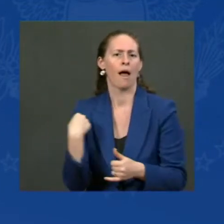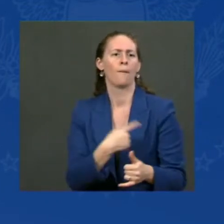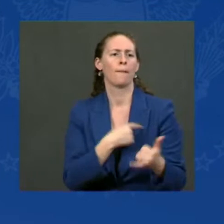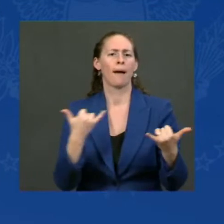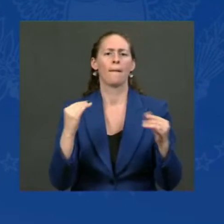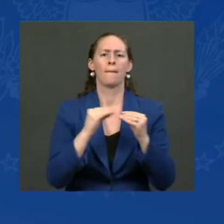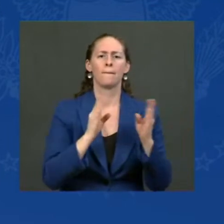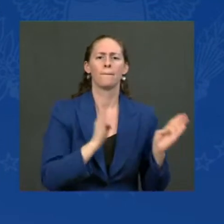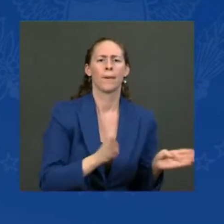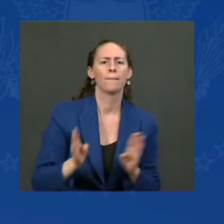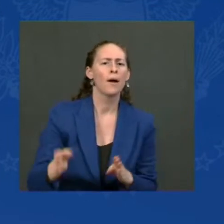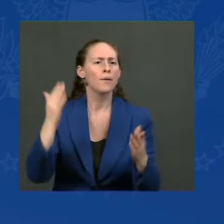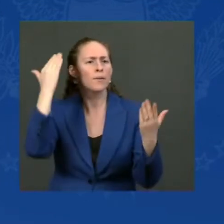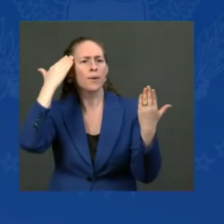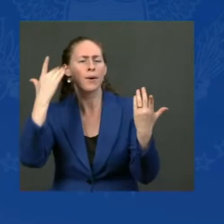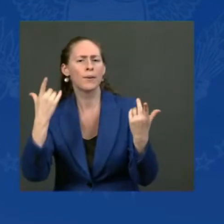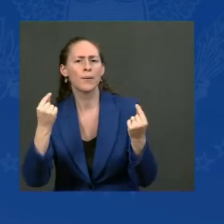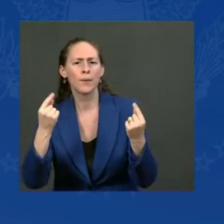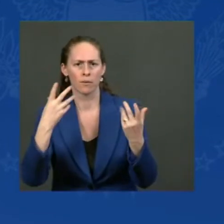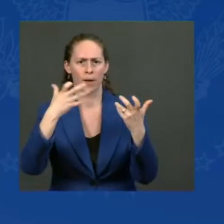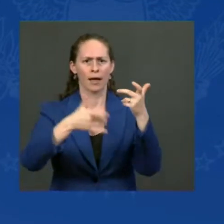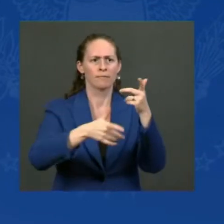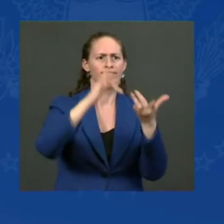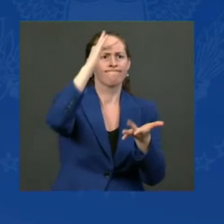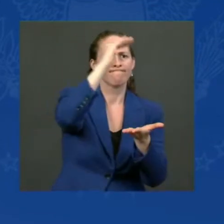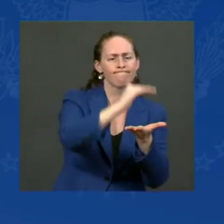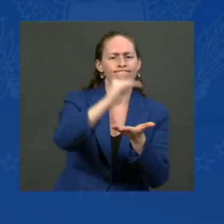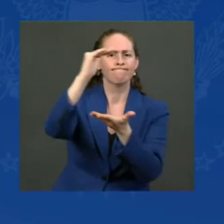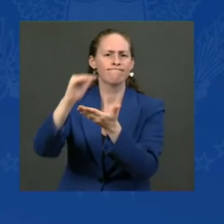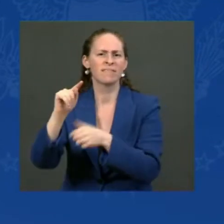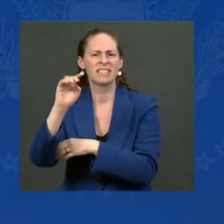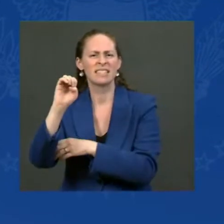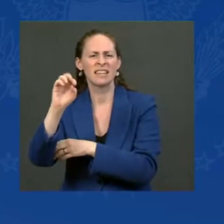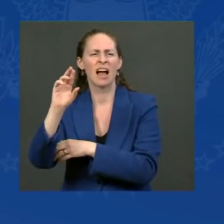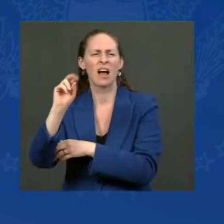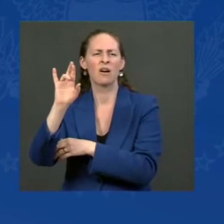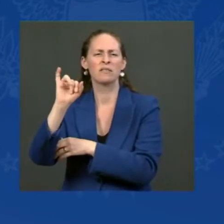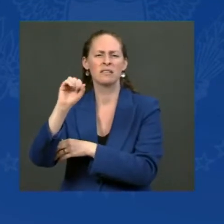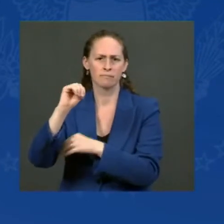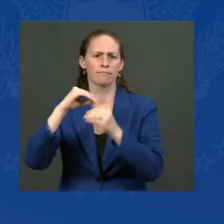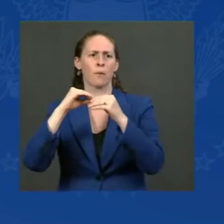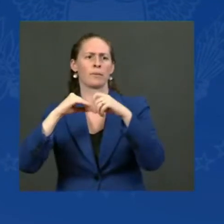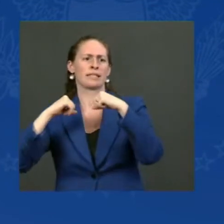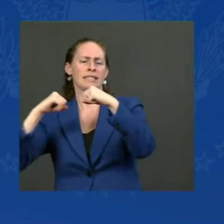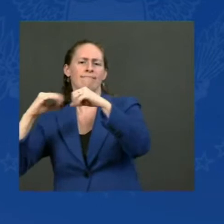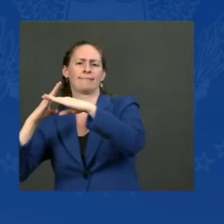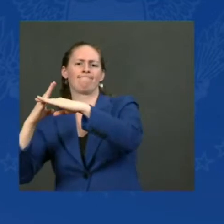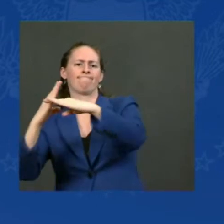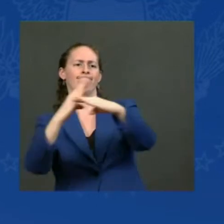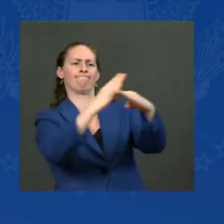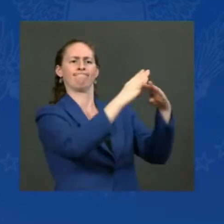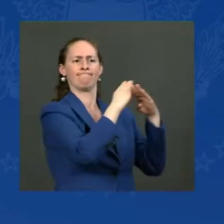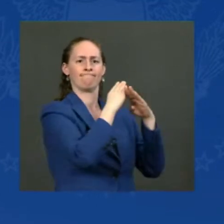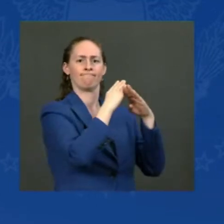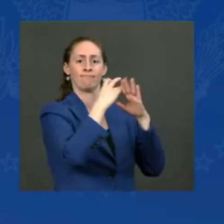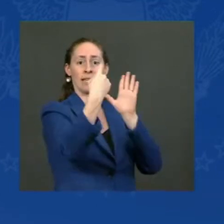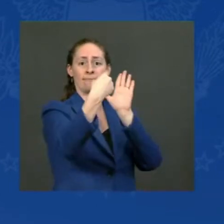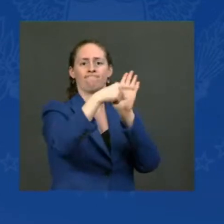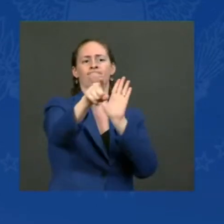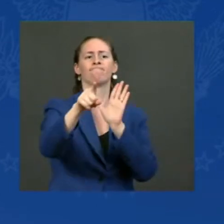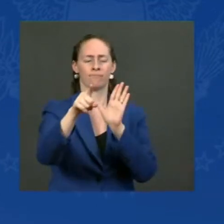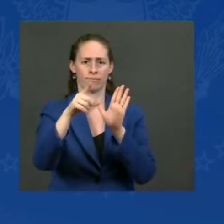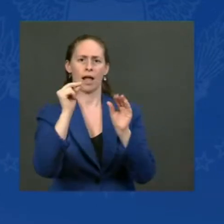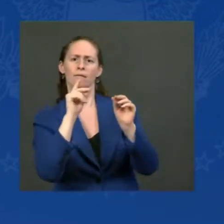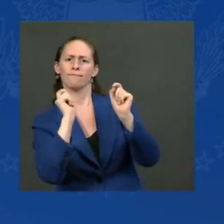threats, and we are more resilient in our ability to repel them and to respond. We know how to